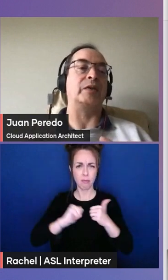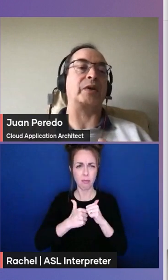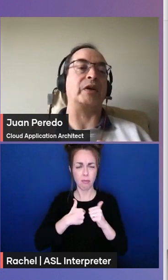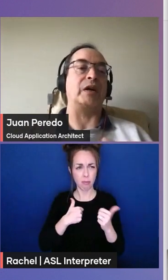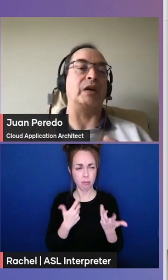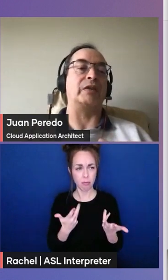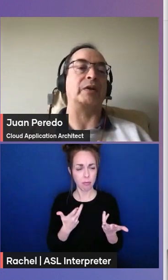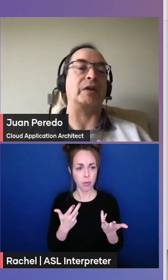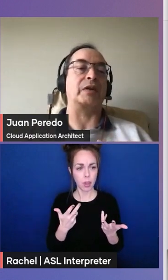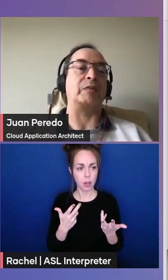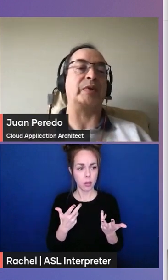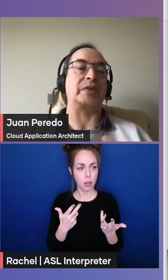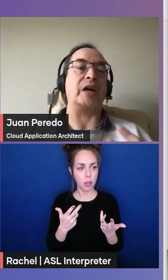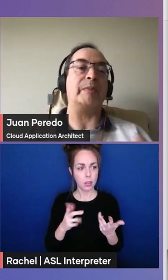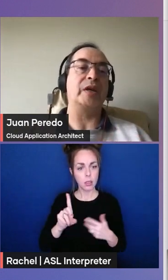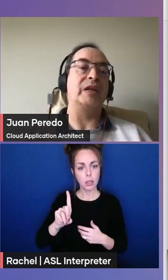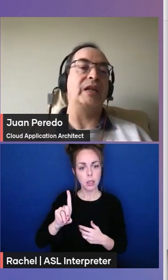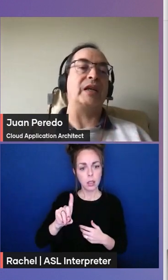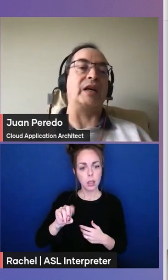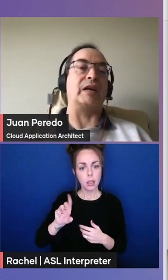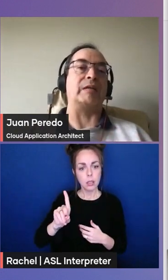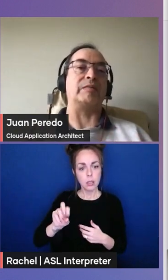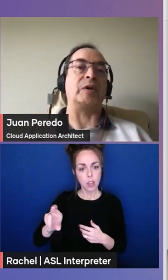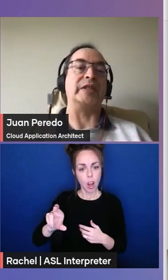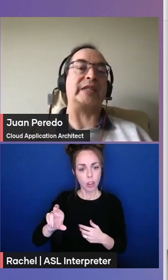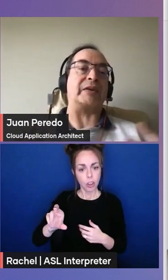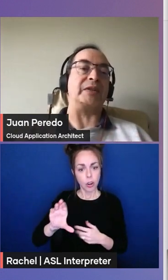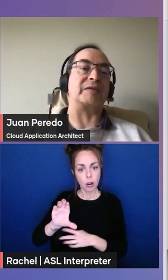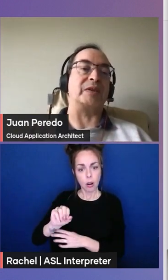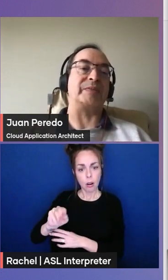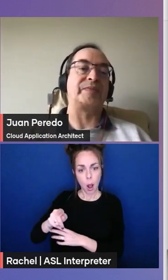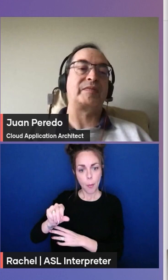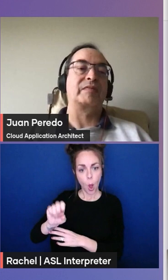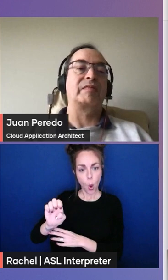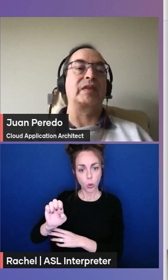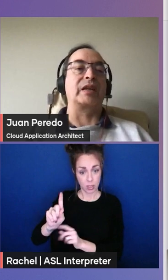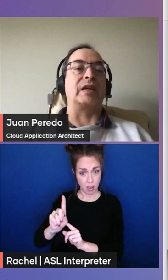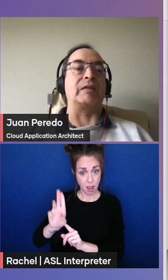of Docker Compose up on steroids, right?